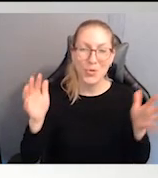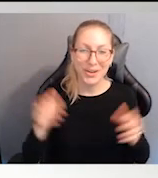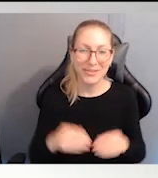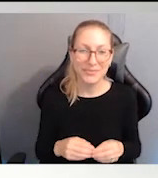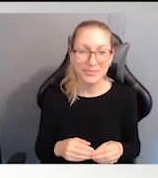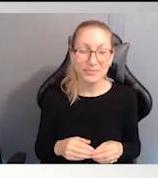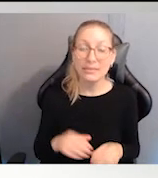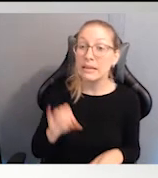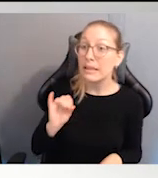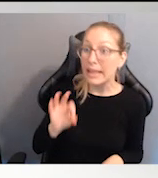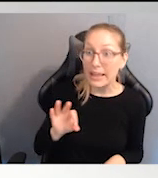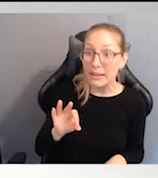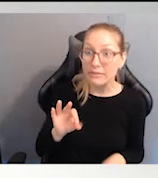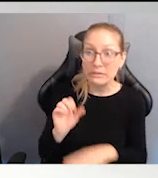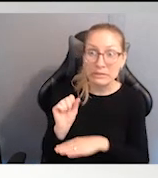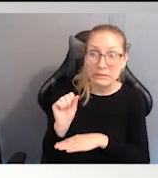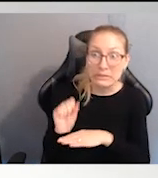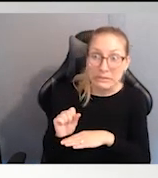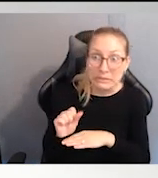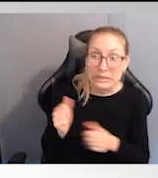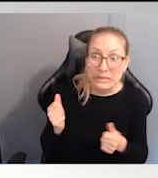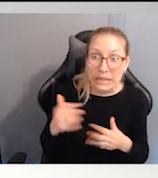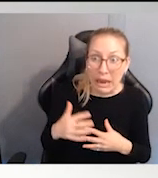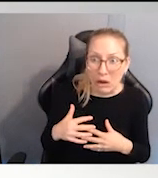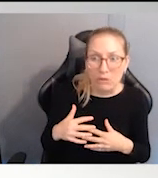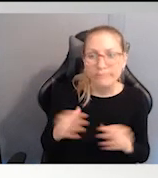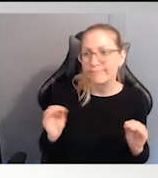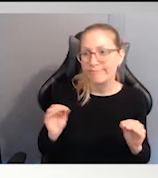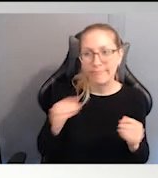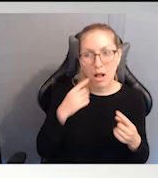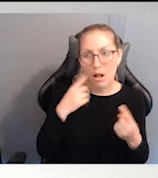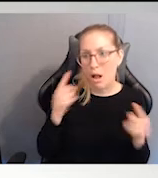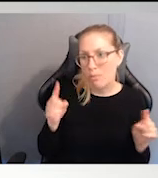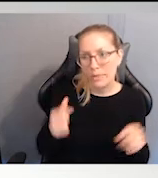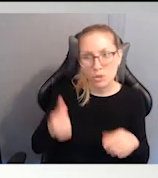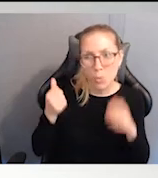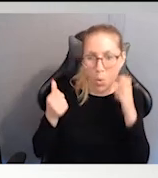If you don't, nothing gets accomplished.